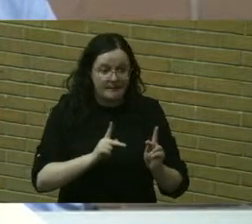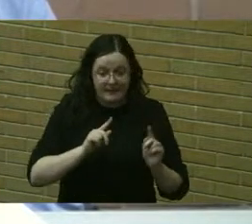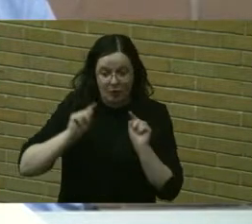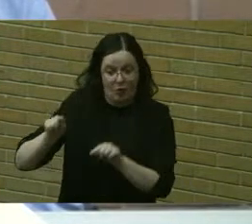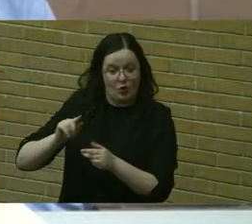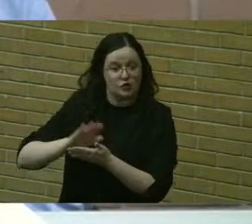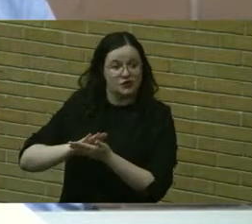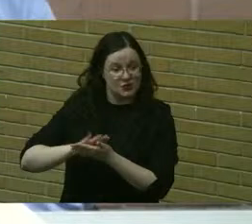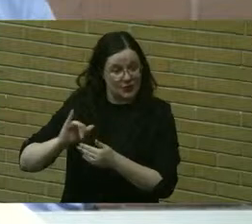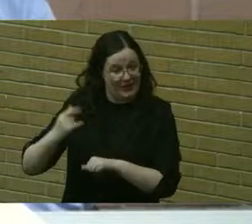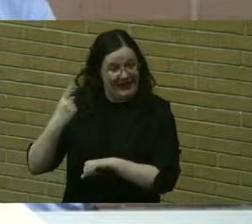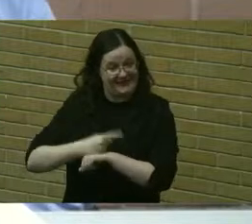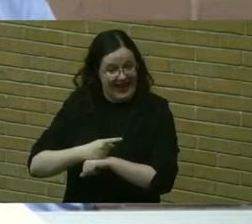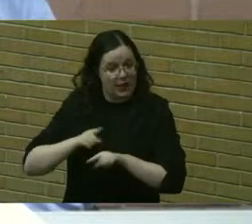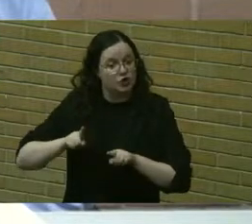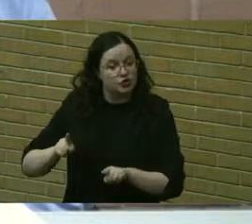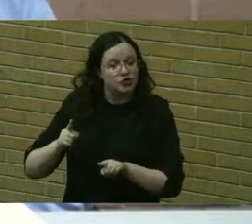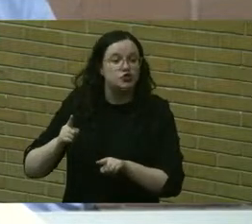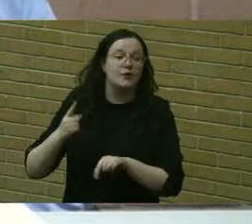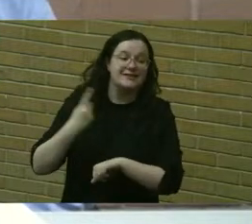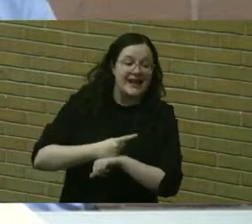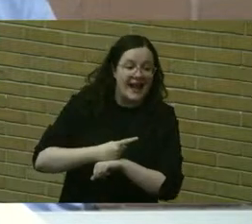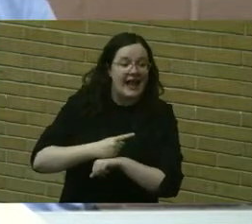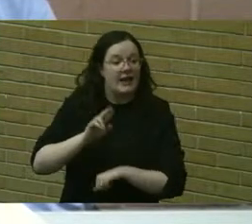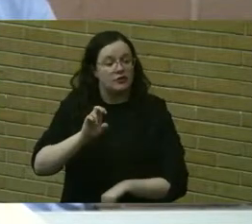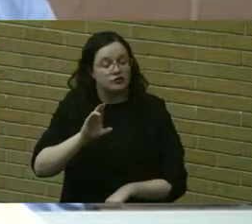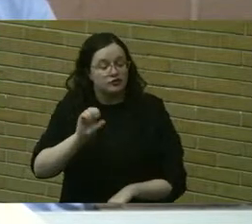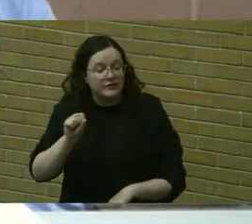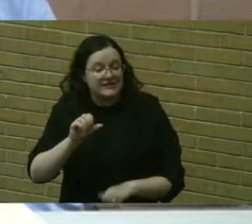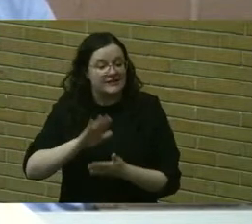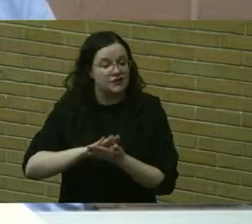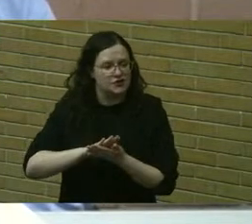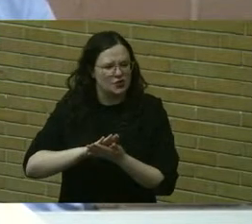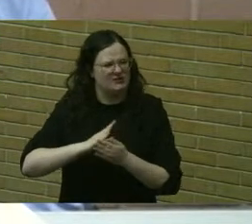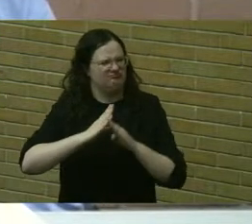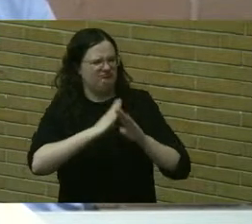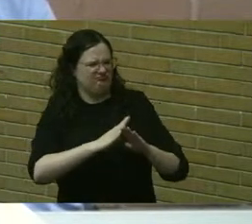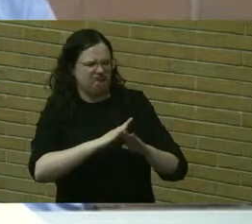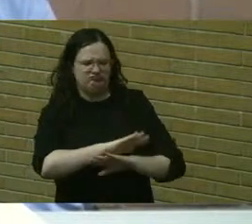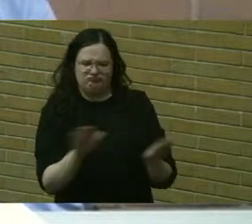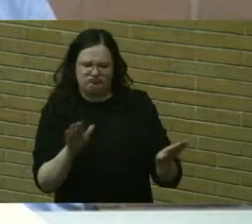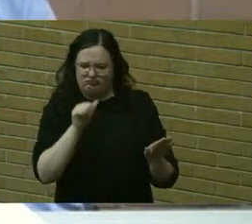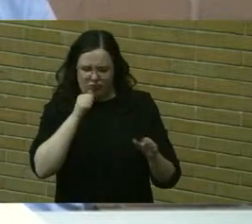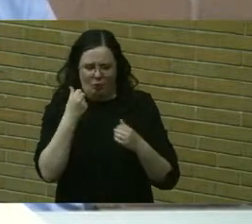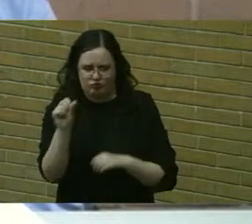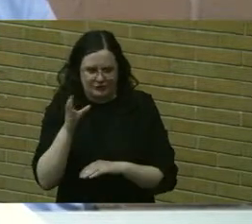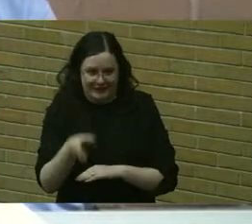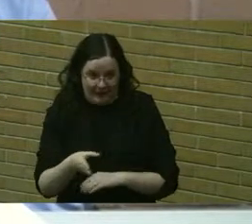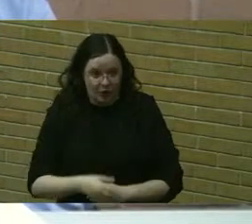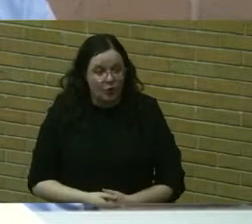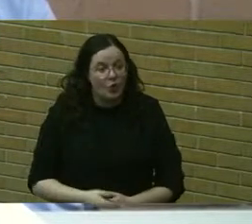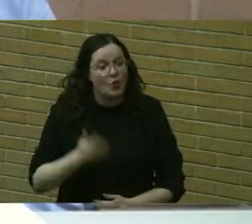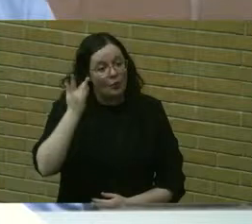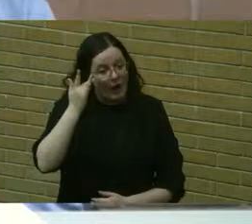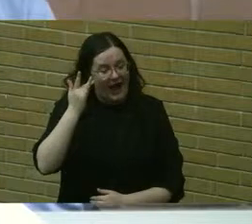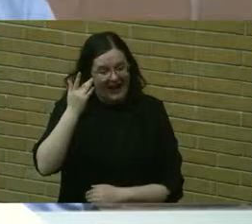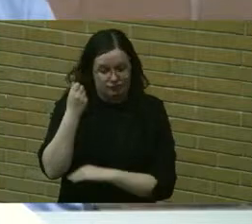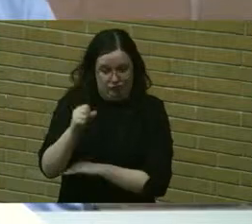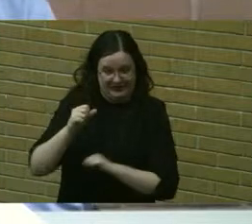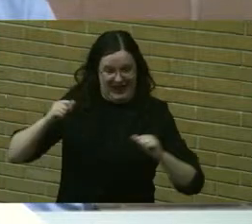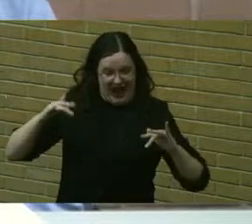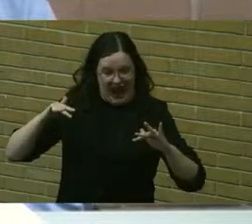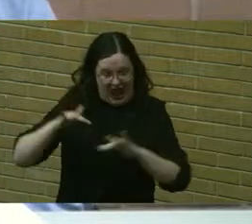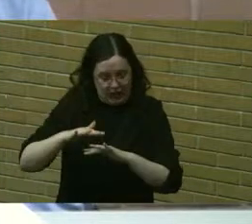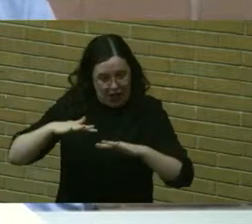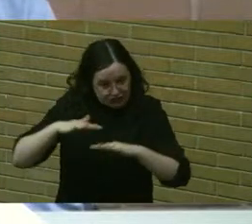same day, recess, or school activities. For the following reasons: large gatherings are unsafe. Passionate protests can result in